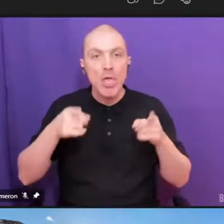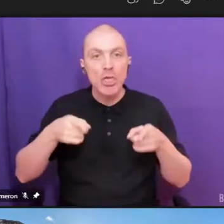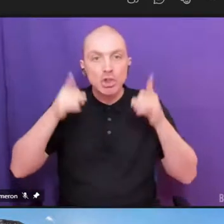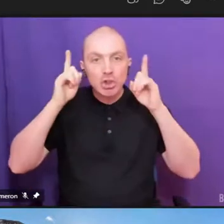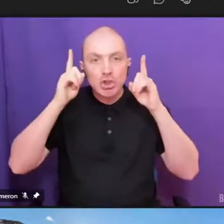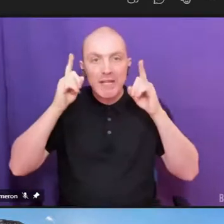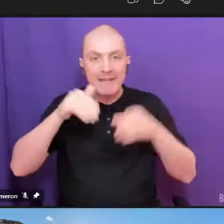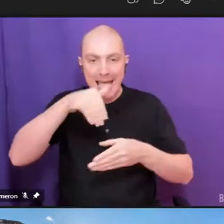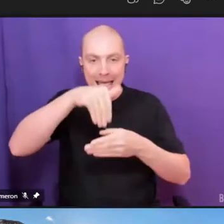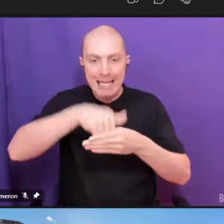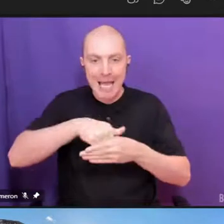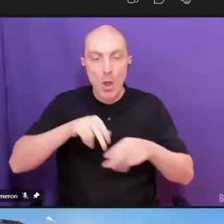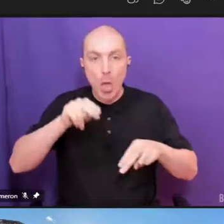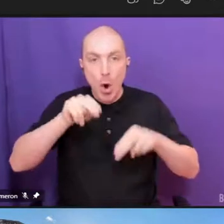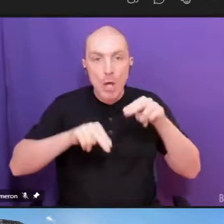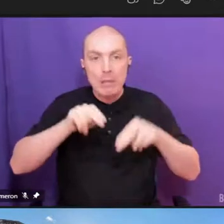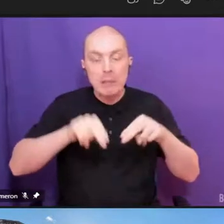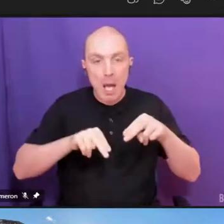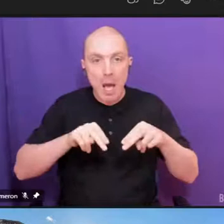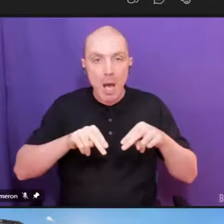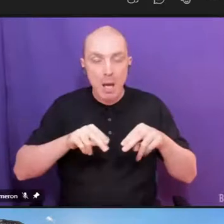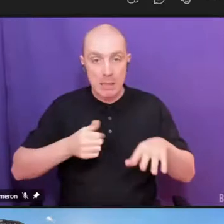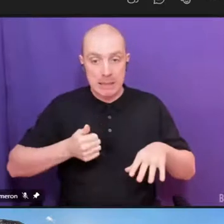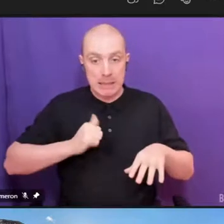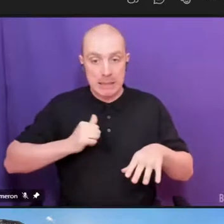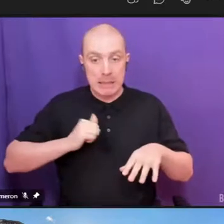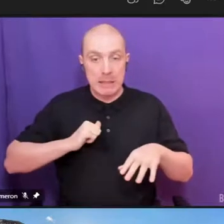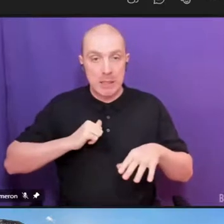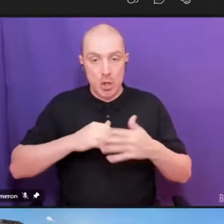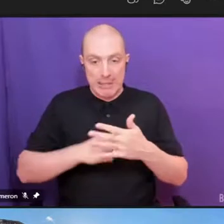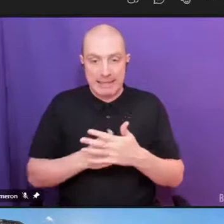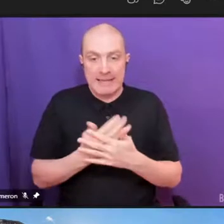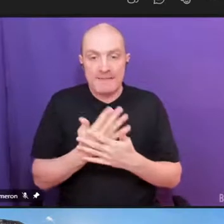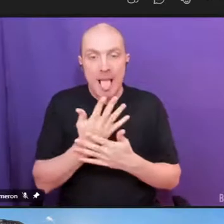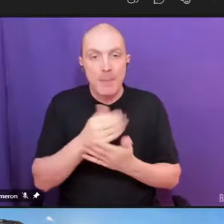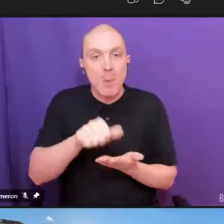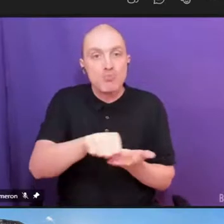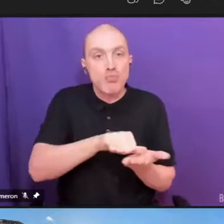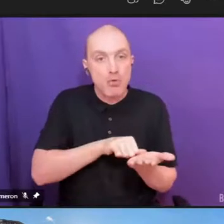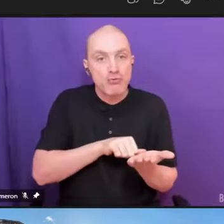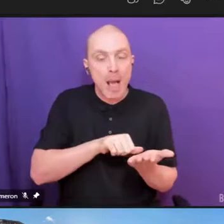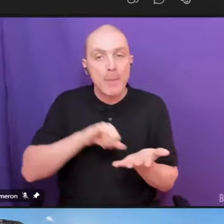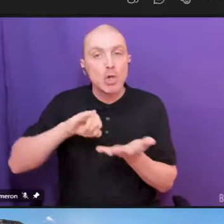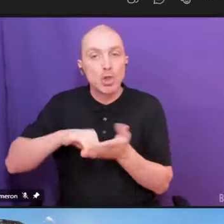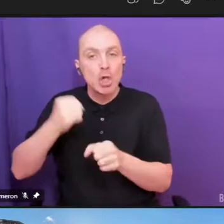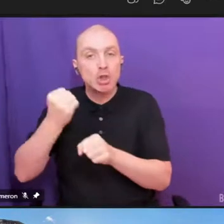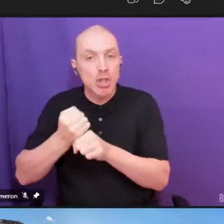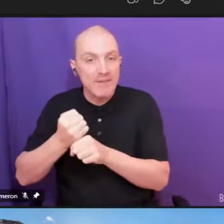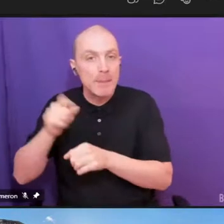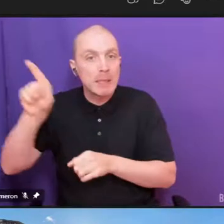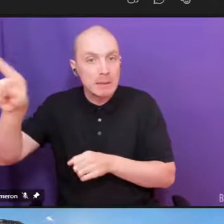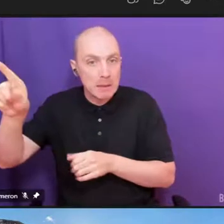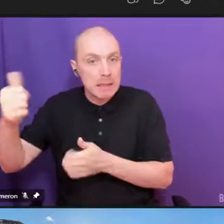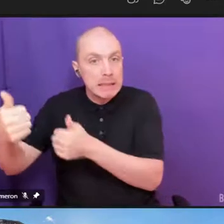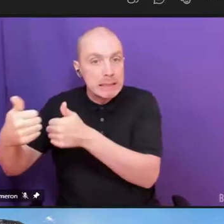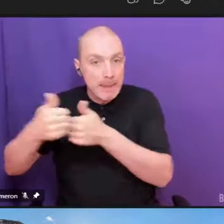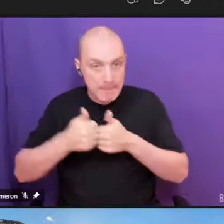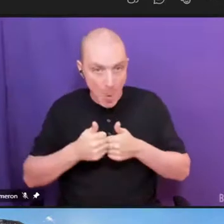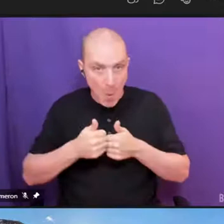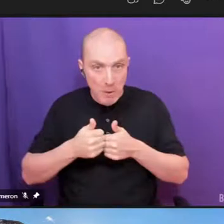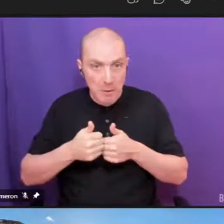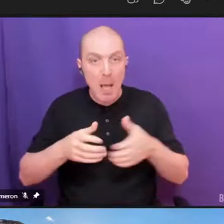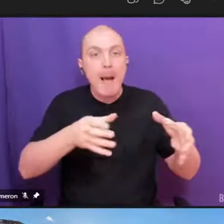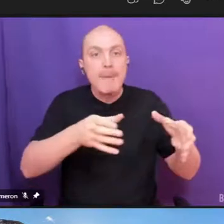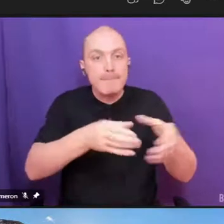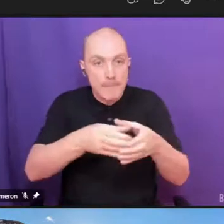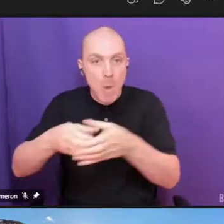currently devising a programme with the support of the Scottish Government and other bodies as to